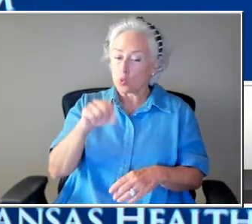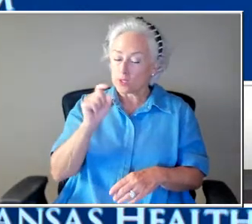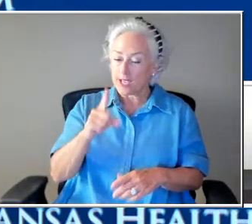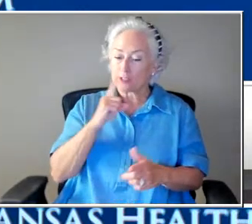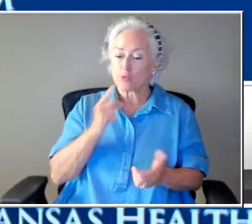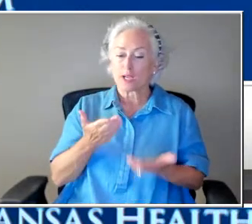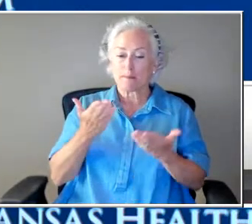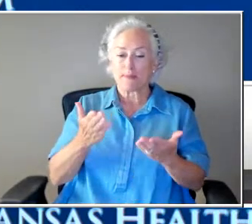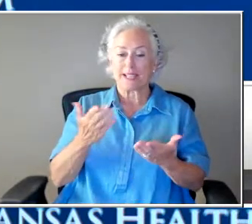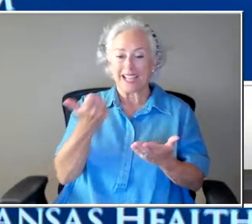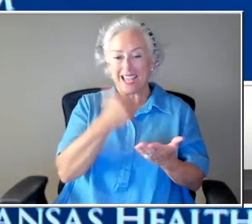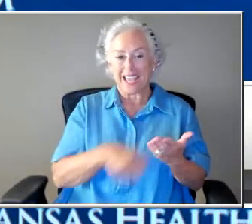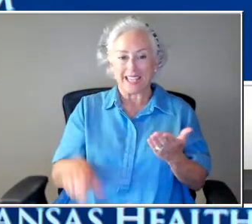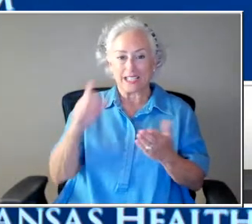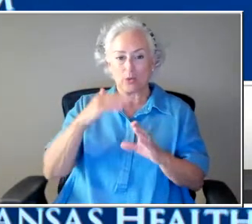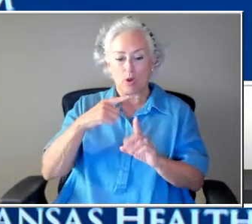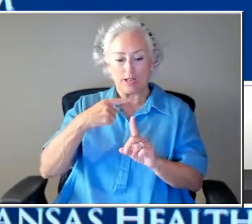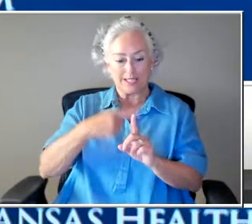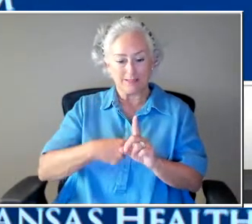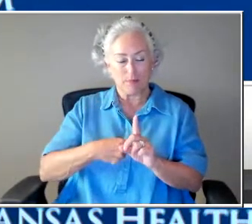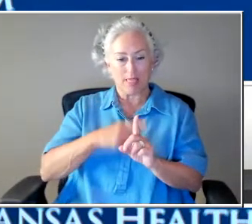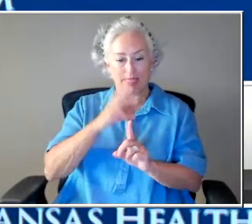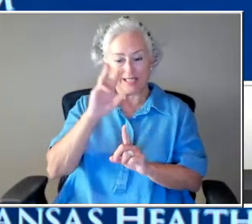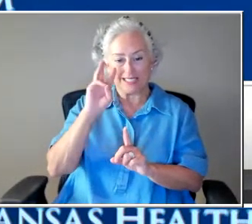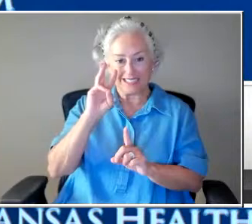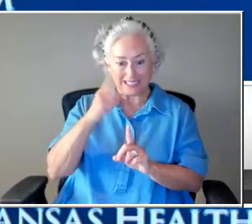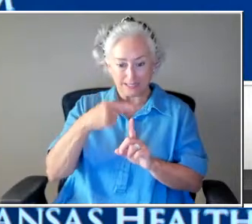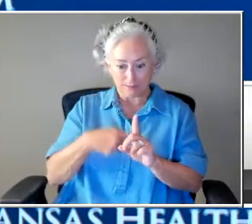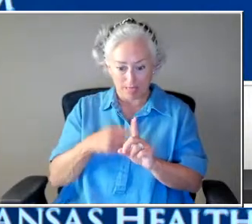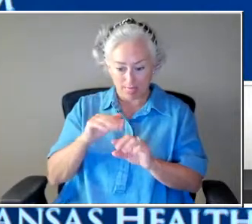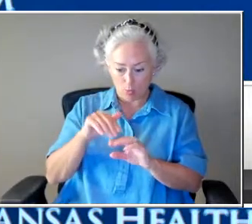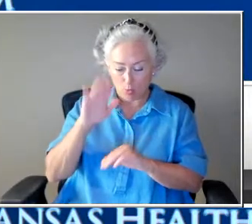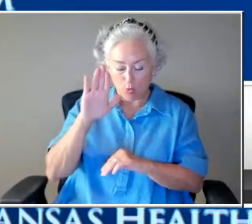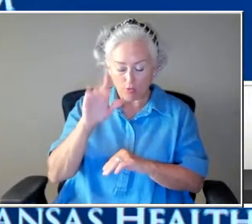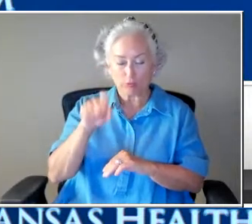be getting this new updated vaccine for the